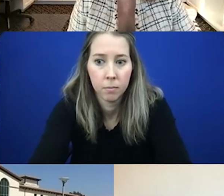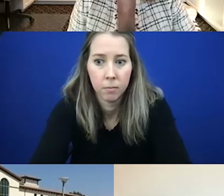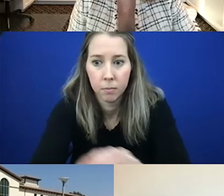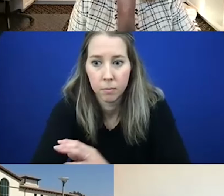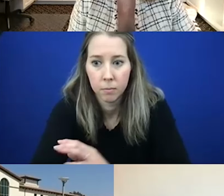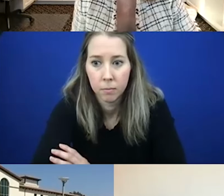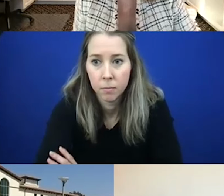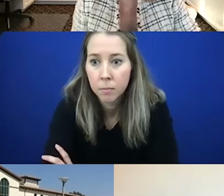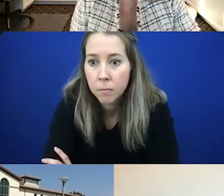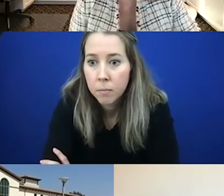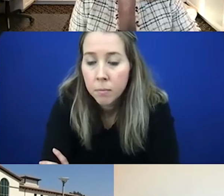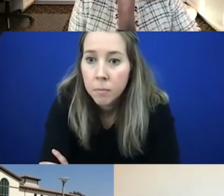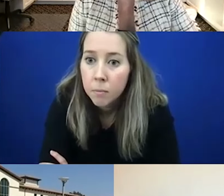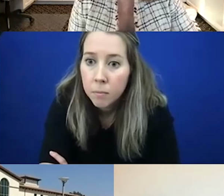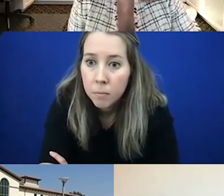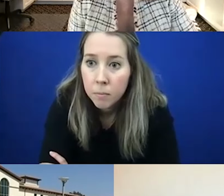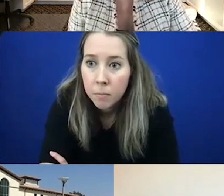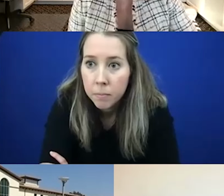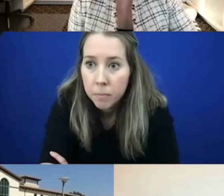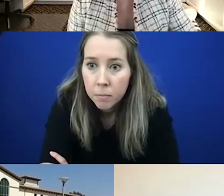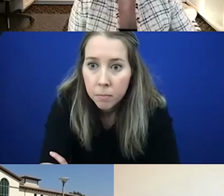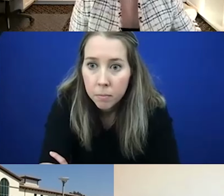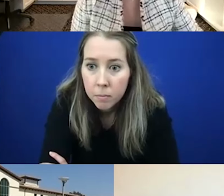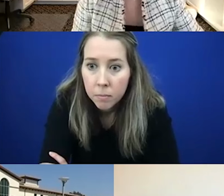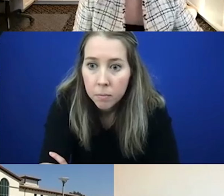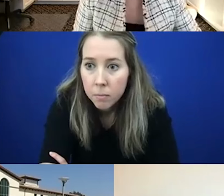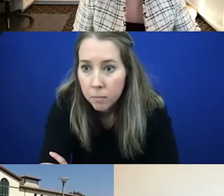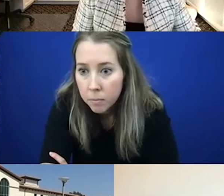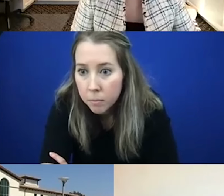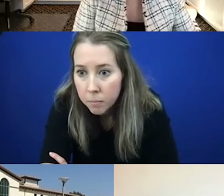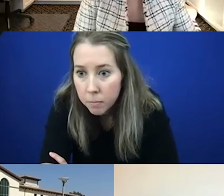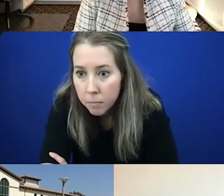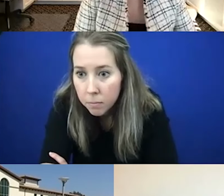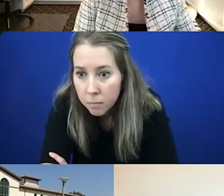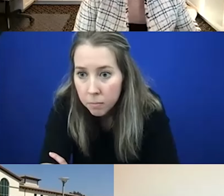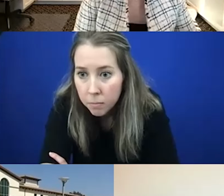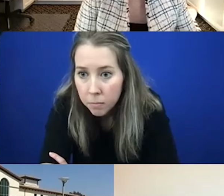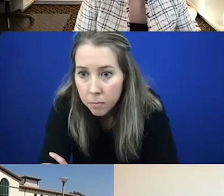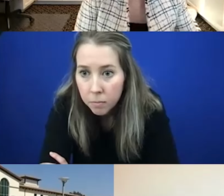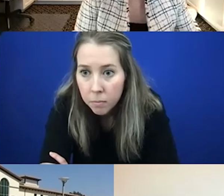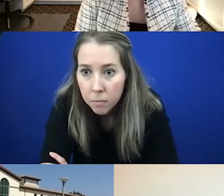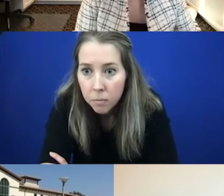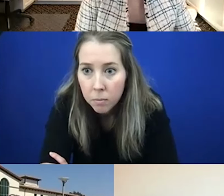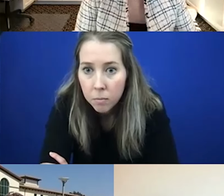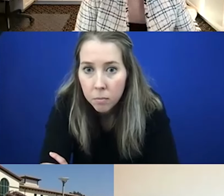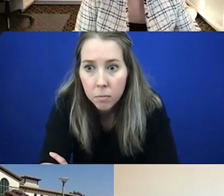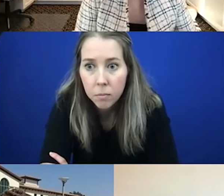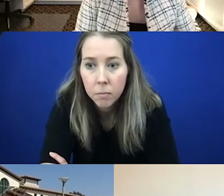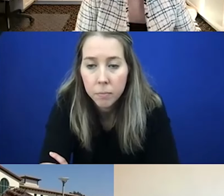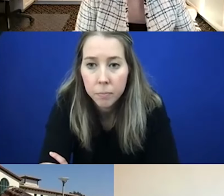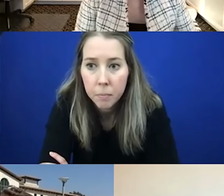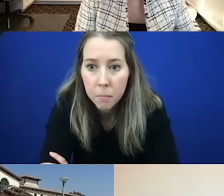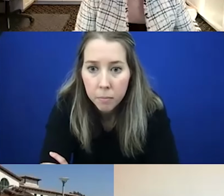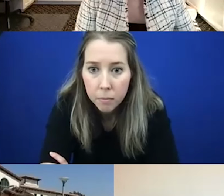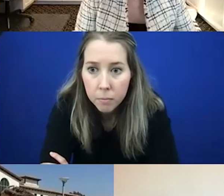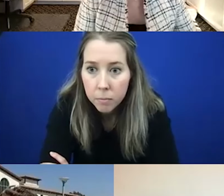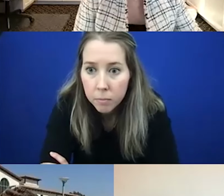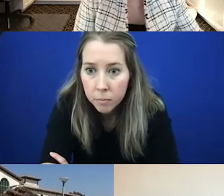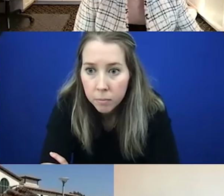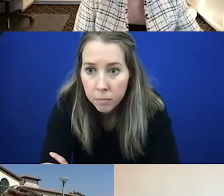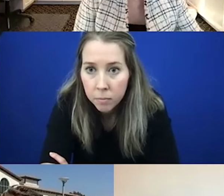the article into the chat one more time for those who came in a little late. If you wanted to be able to grab it up, it